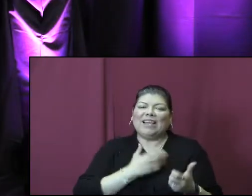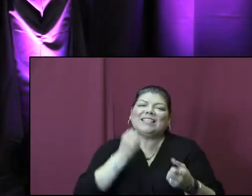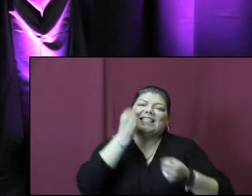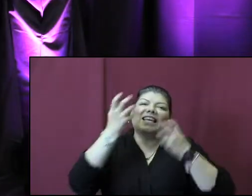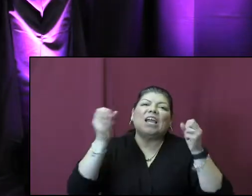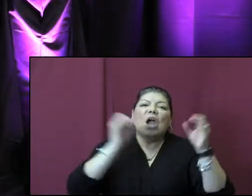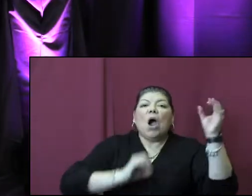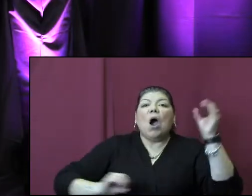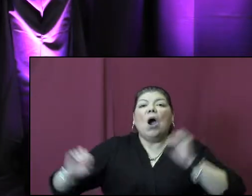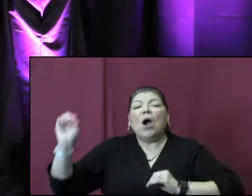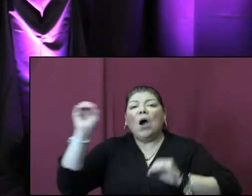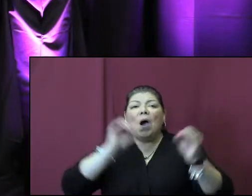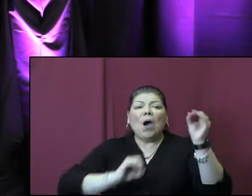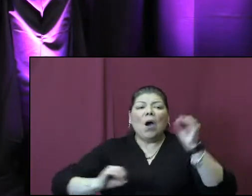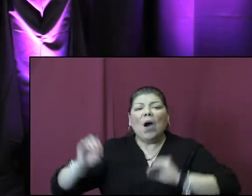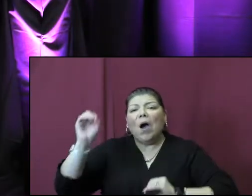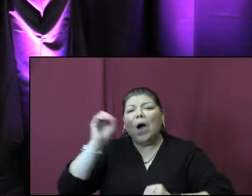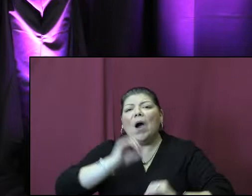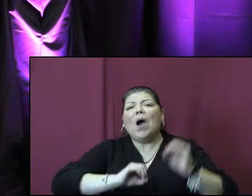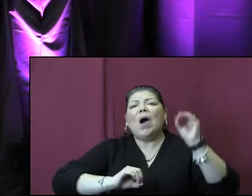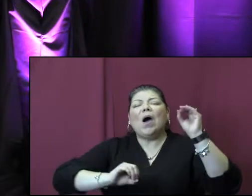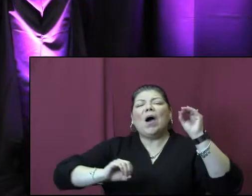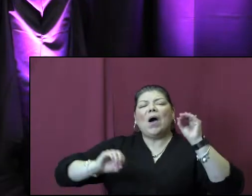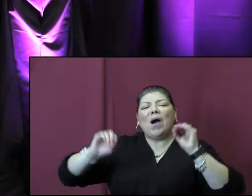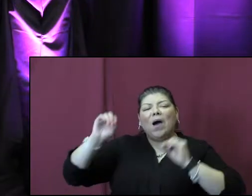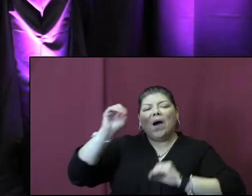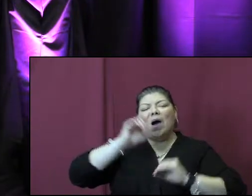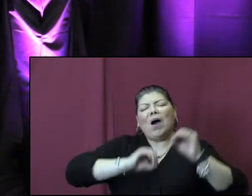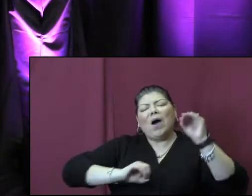sing, oh.